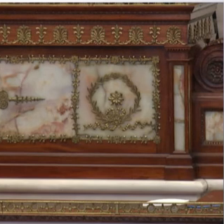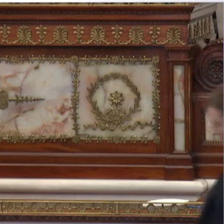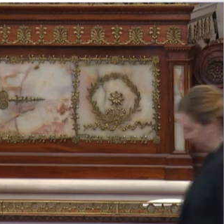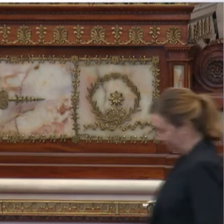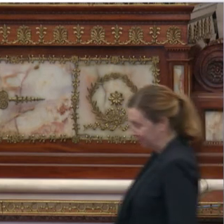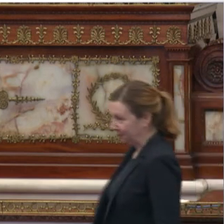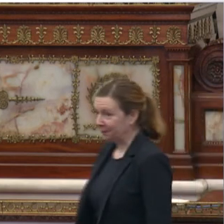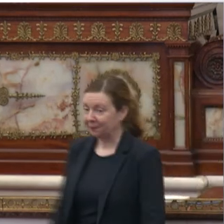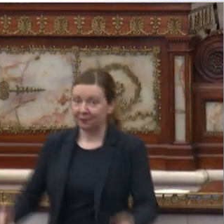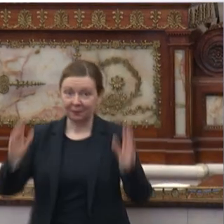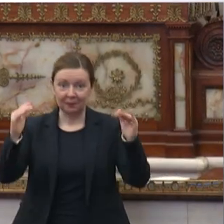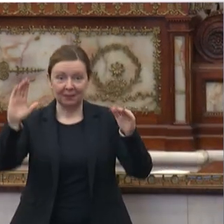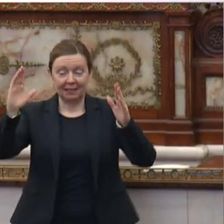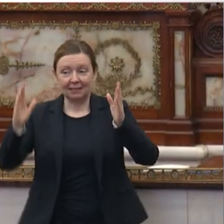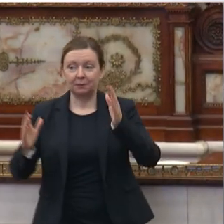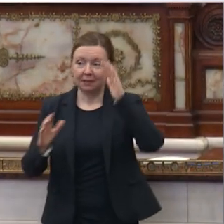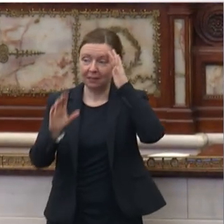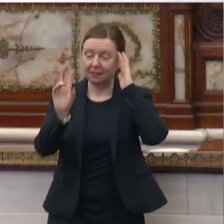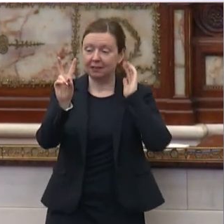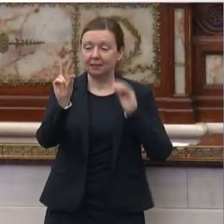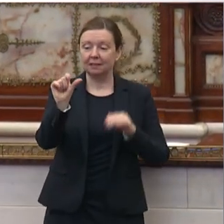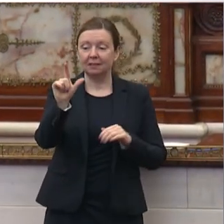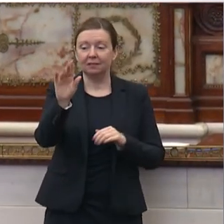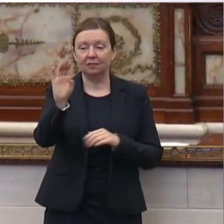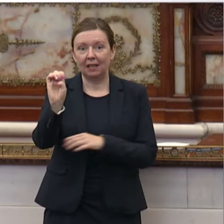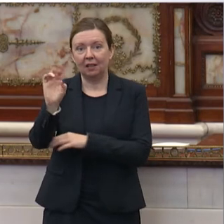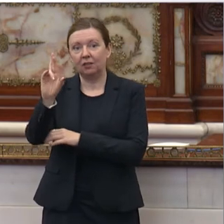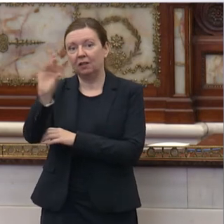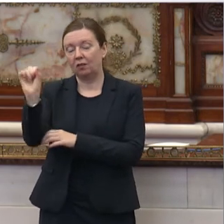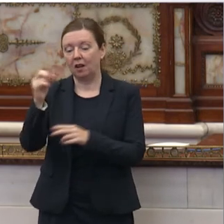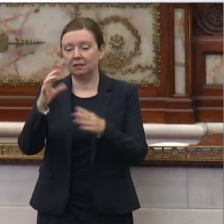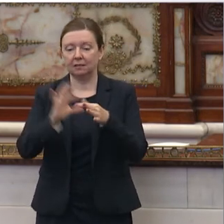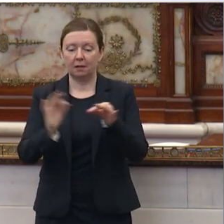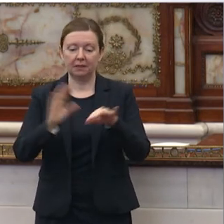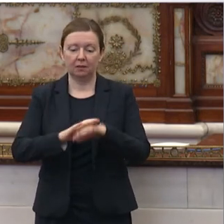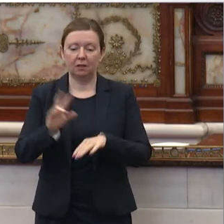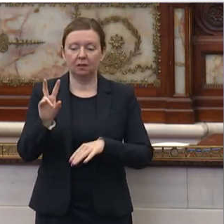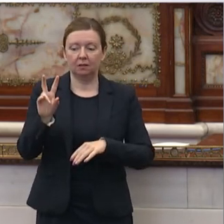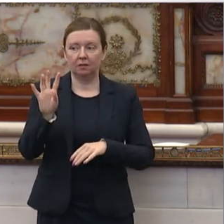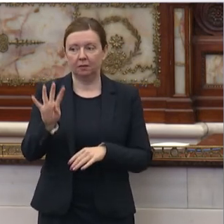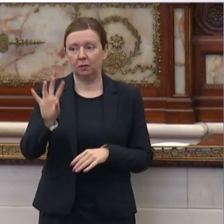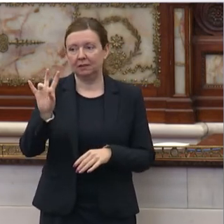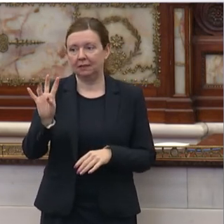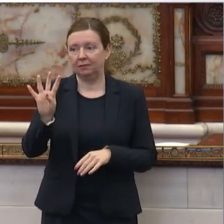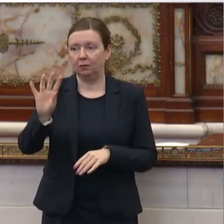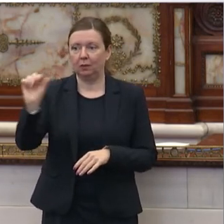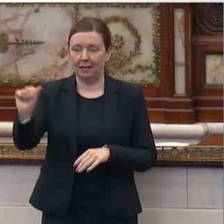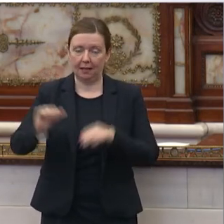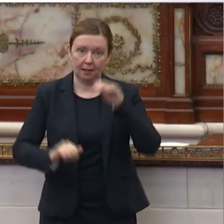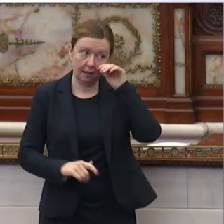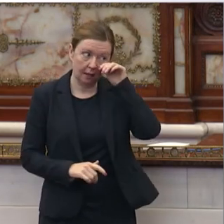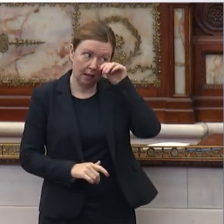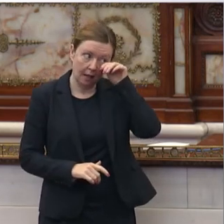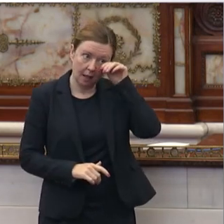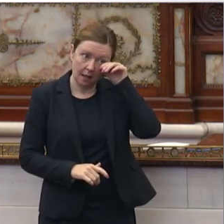The next speaker is Valerie Ross, commenting on 210-474A.